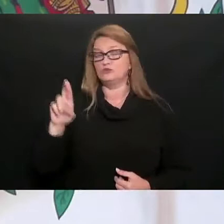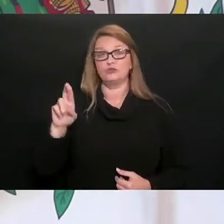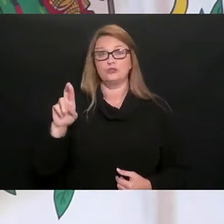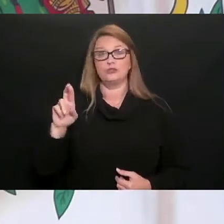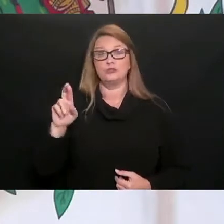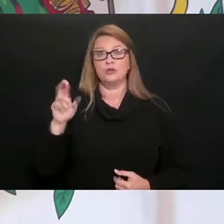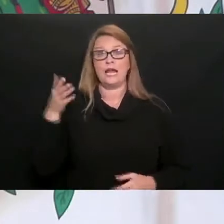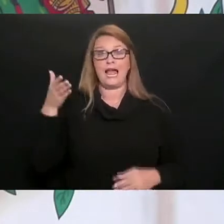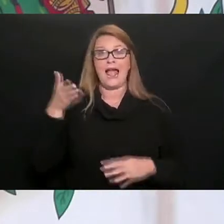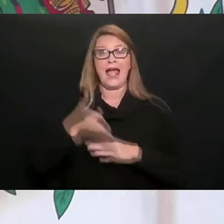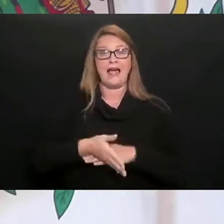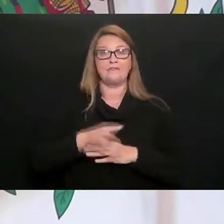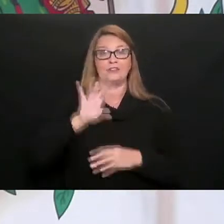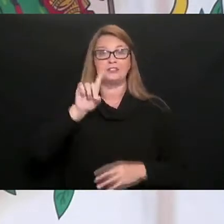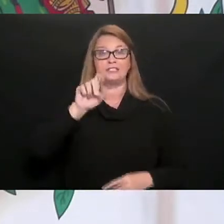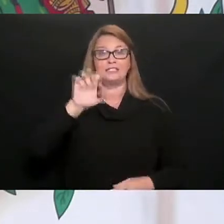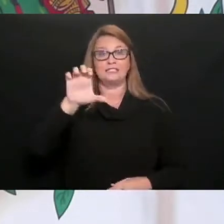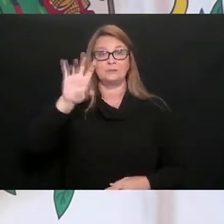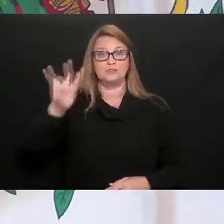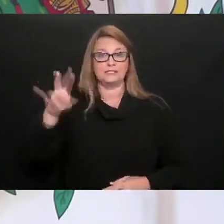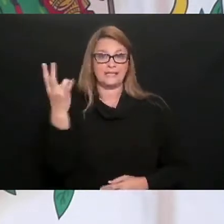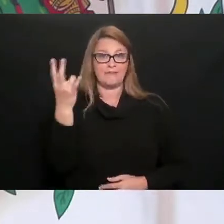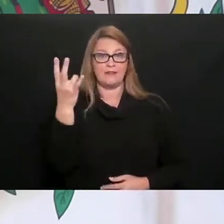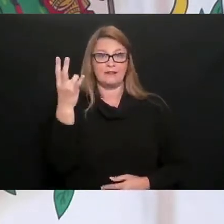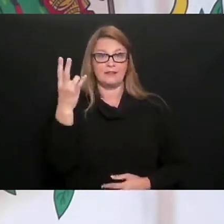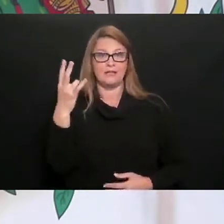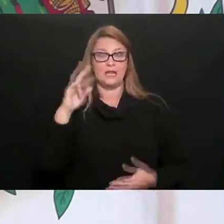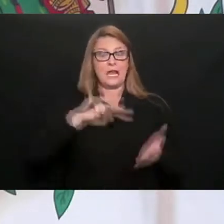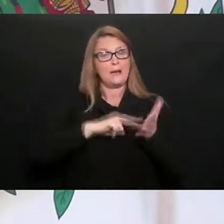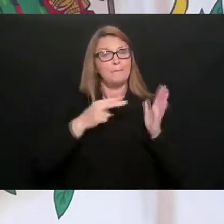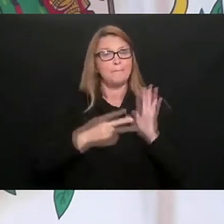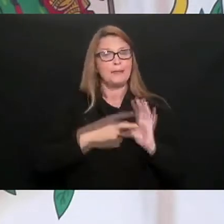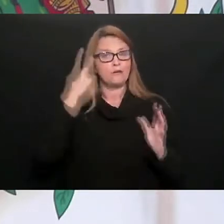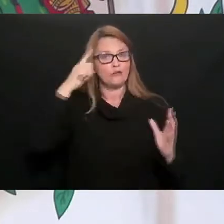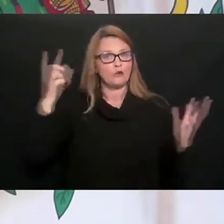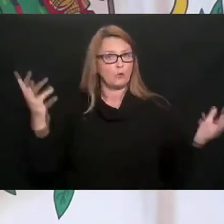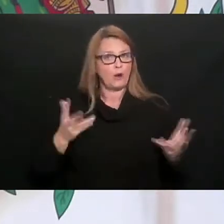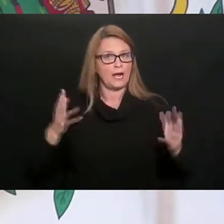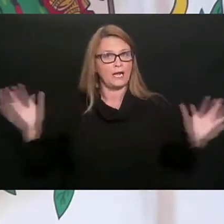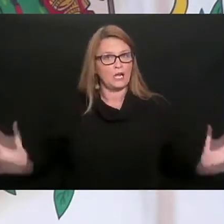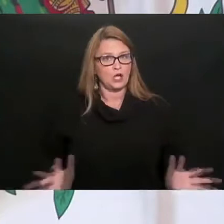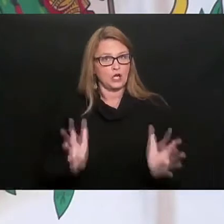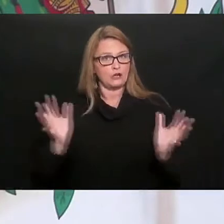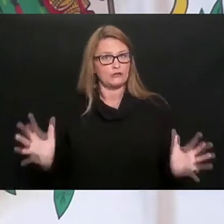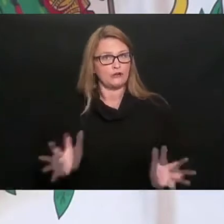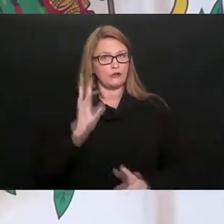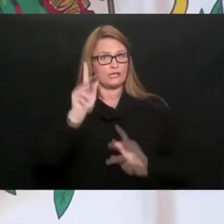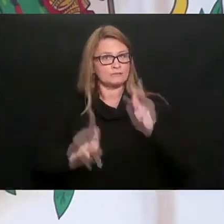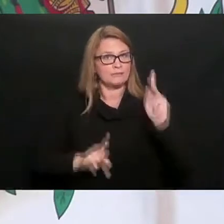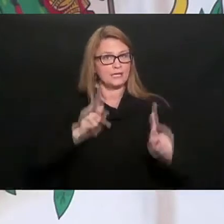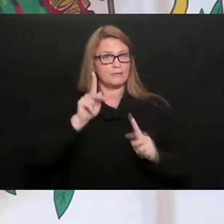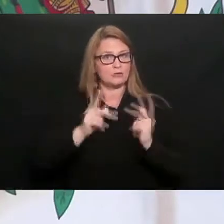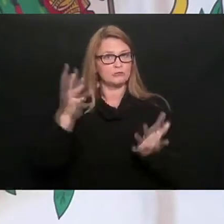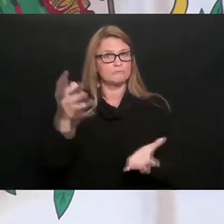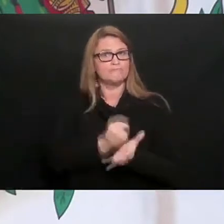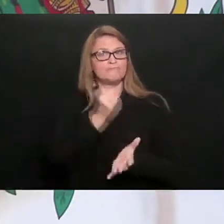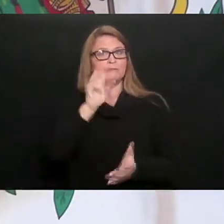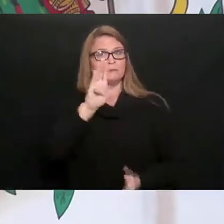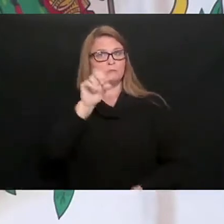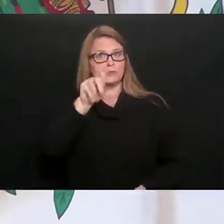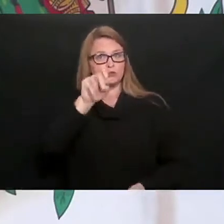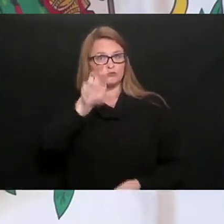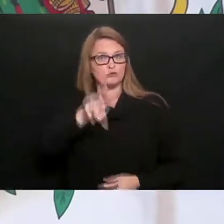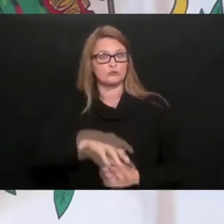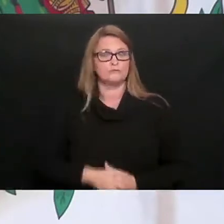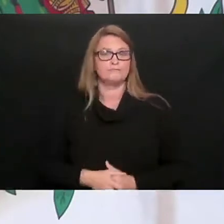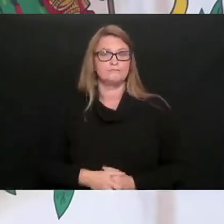the 7th. This program is meant to encourage people to get across the finish line and get their booster shot. If you